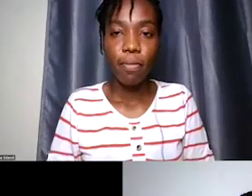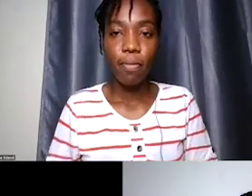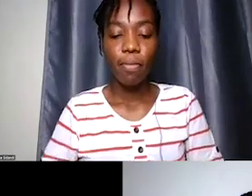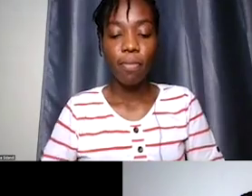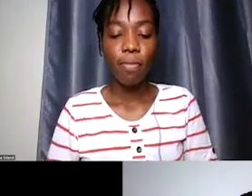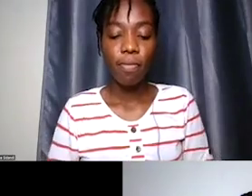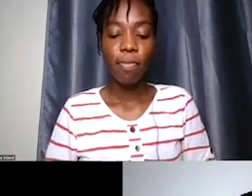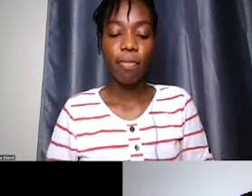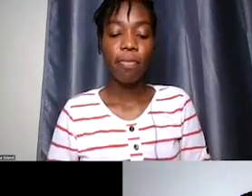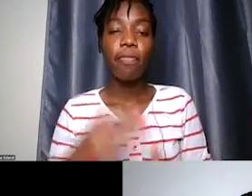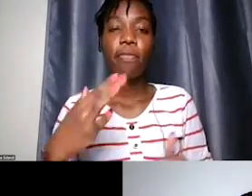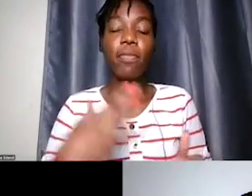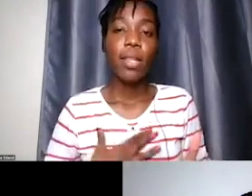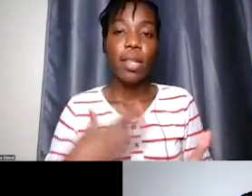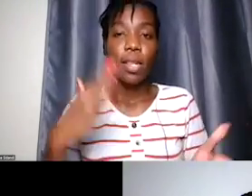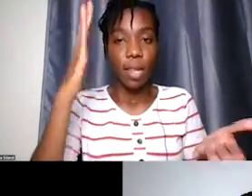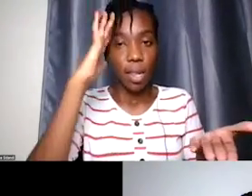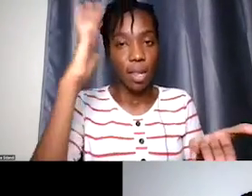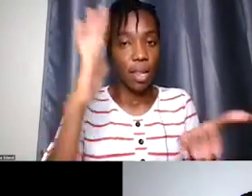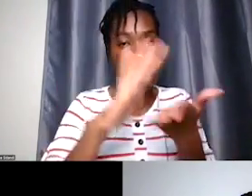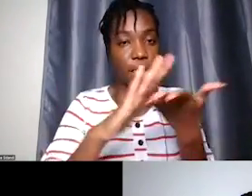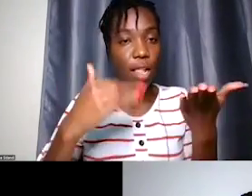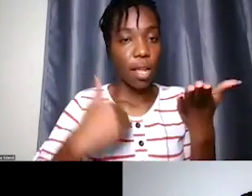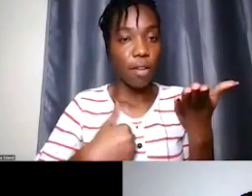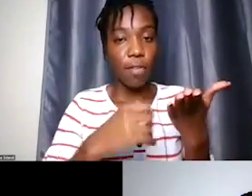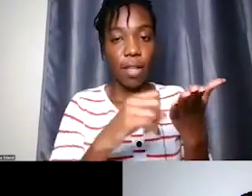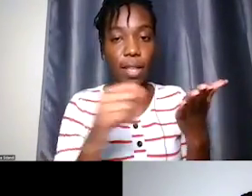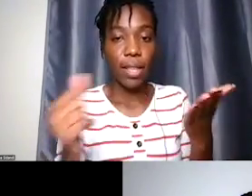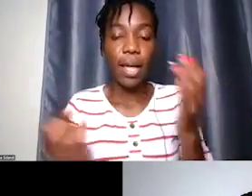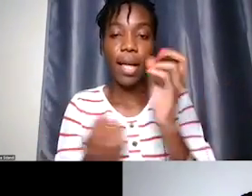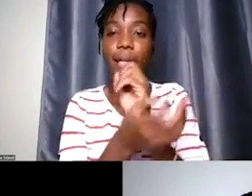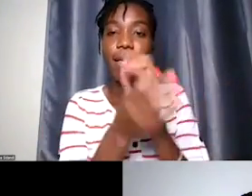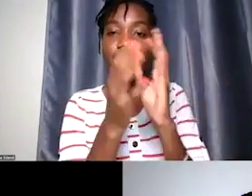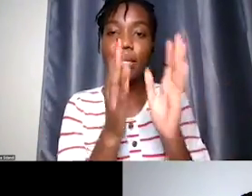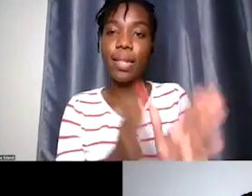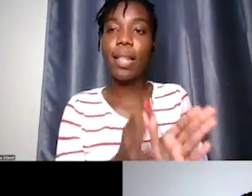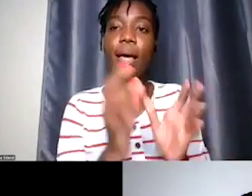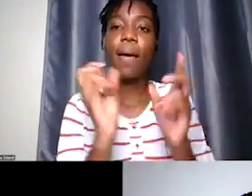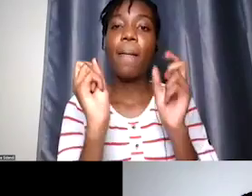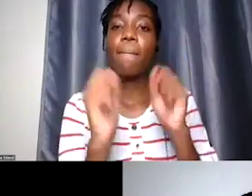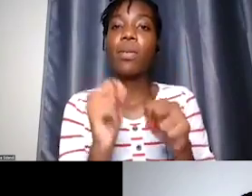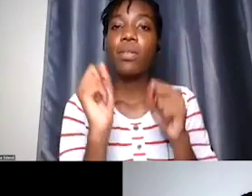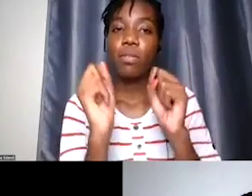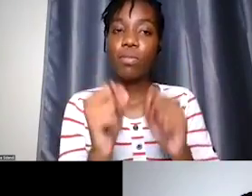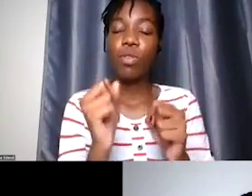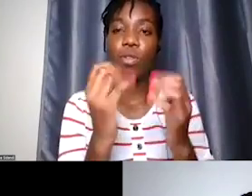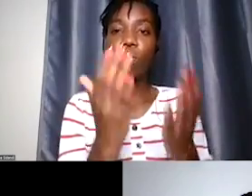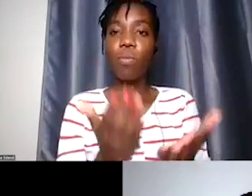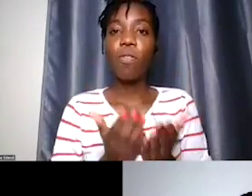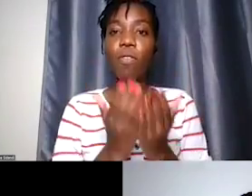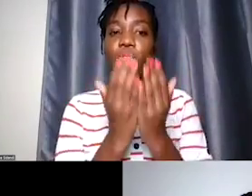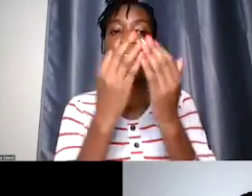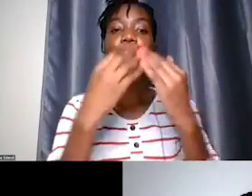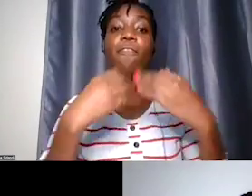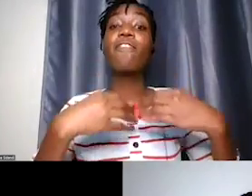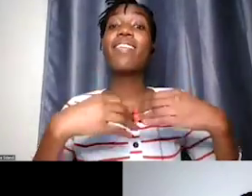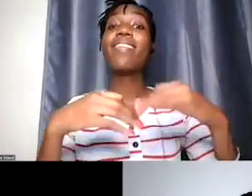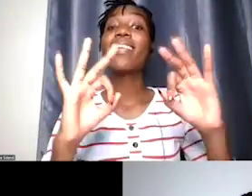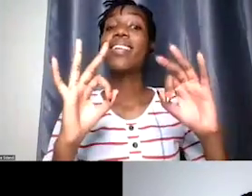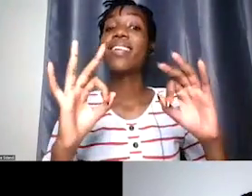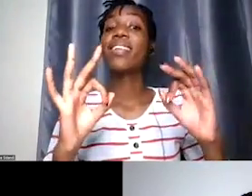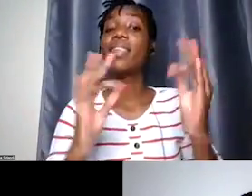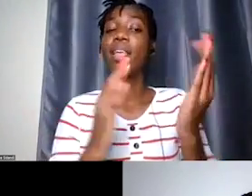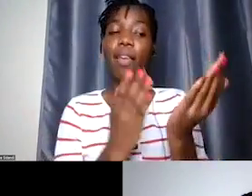I believe there are some counselors that might be able to provide free services. And I